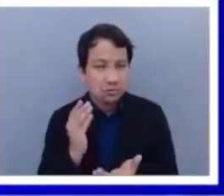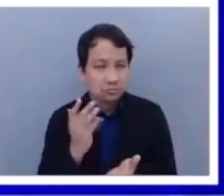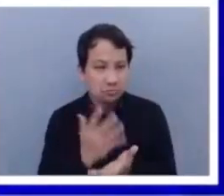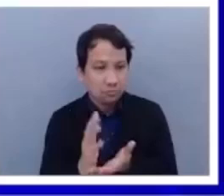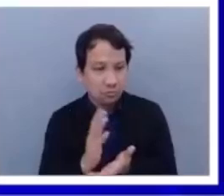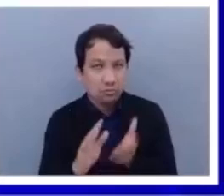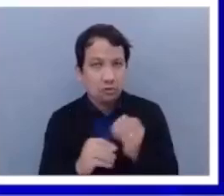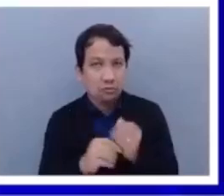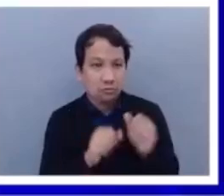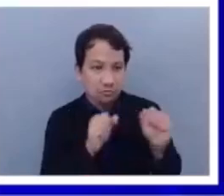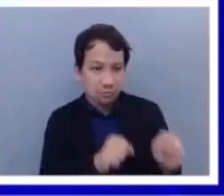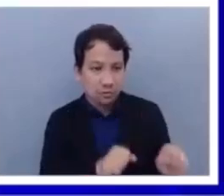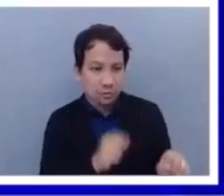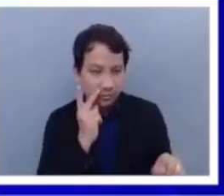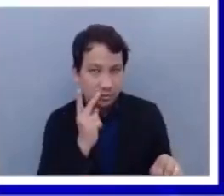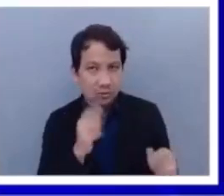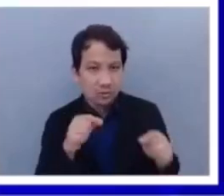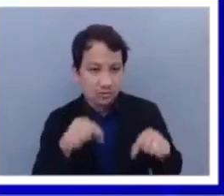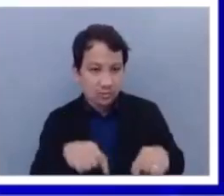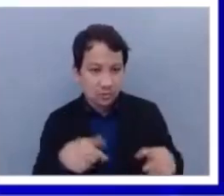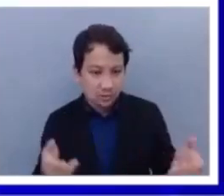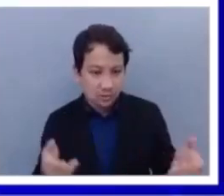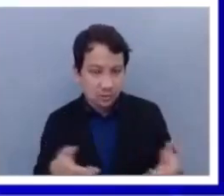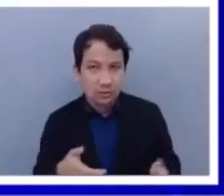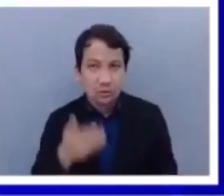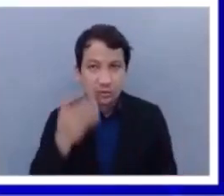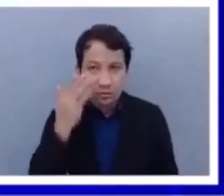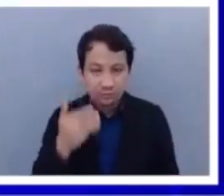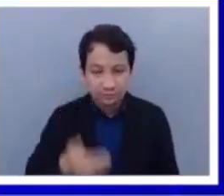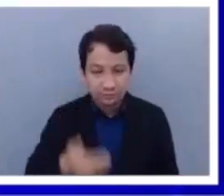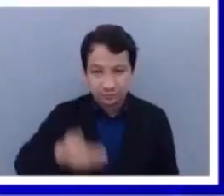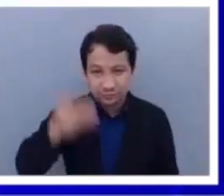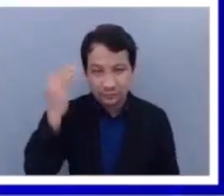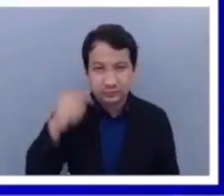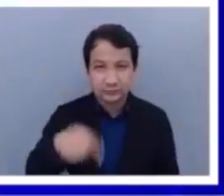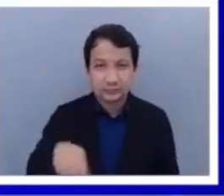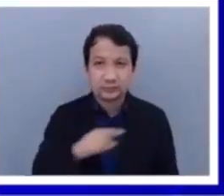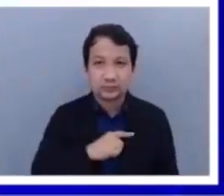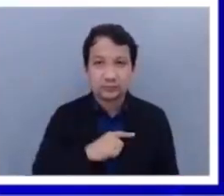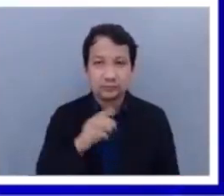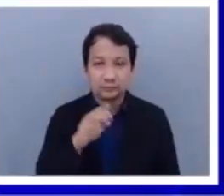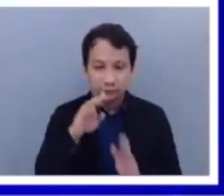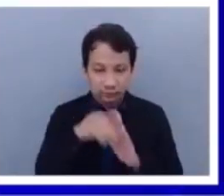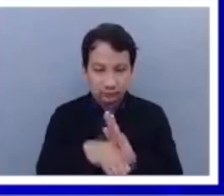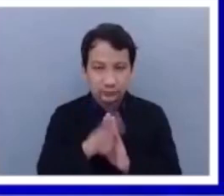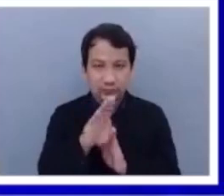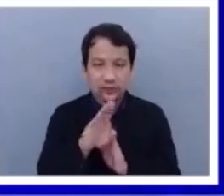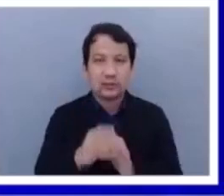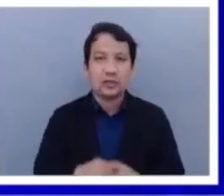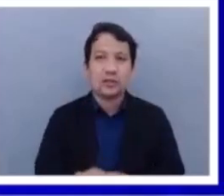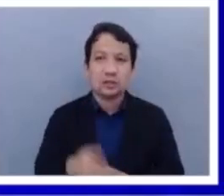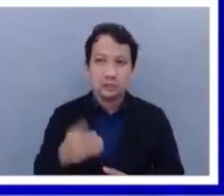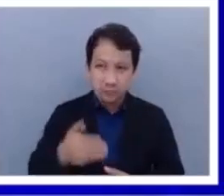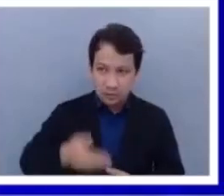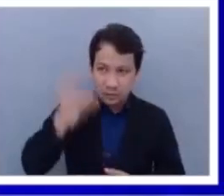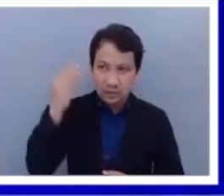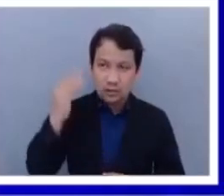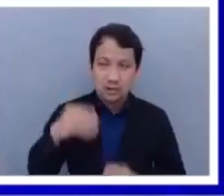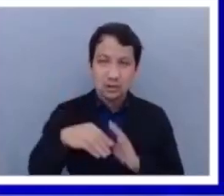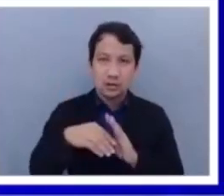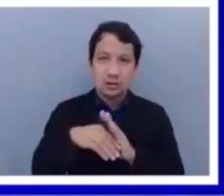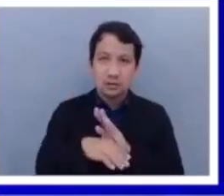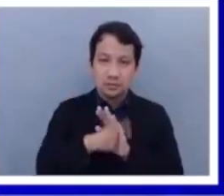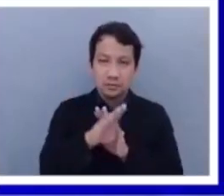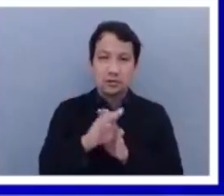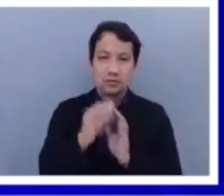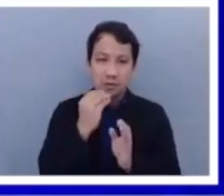positive. But dito, dahil mataas nga yung ating inflation, plus lalo na yung sa food